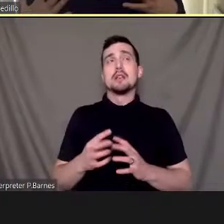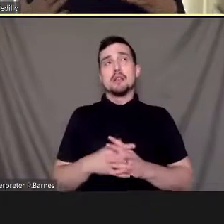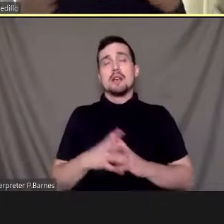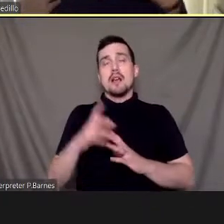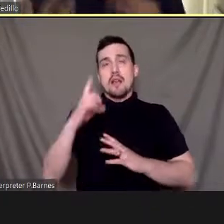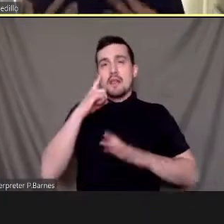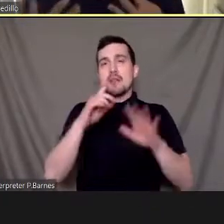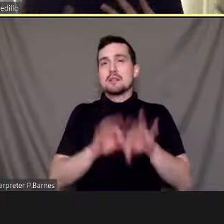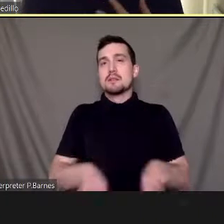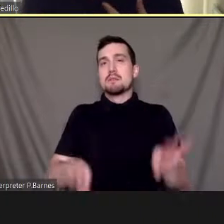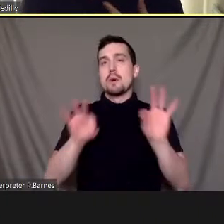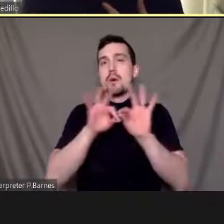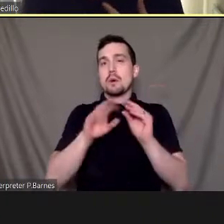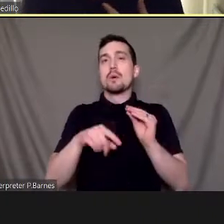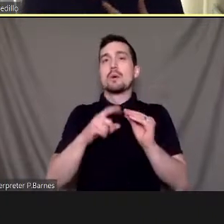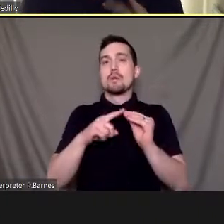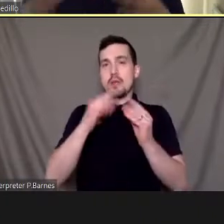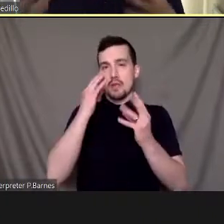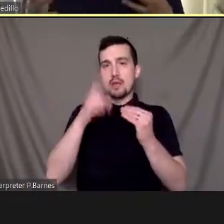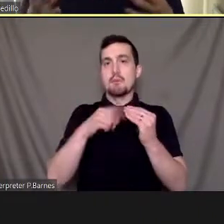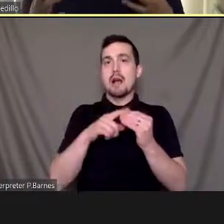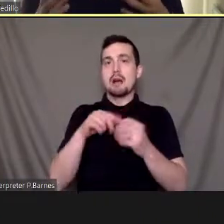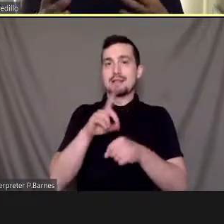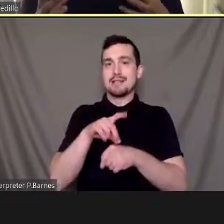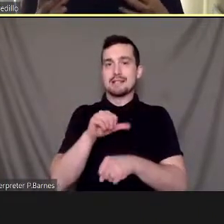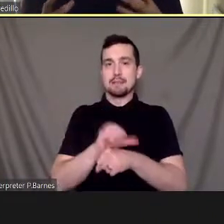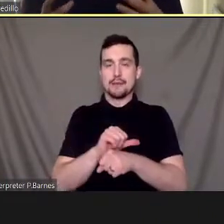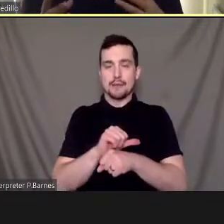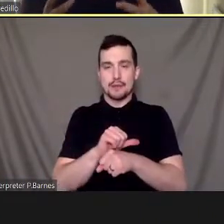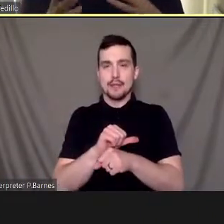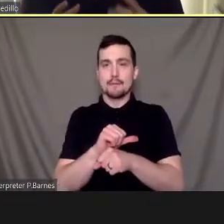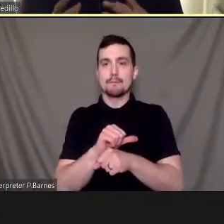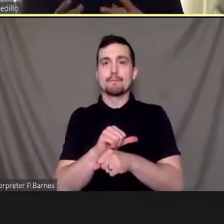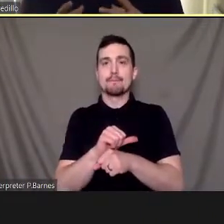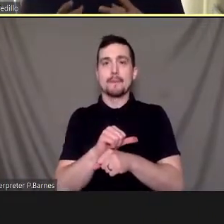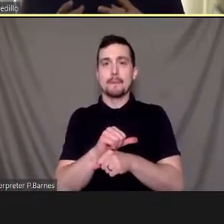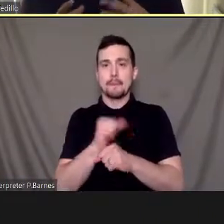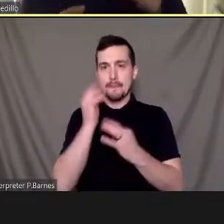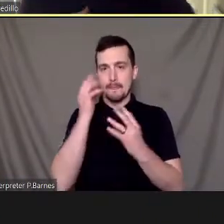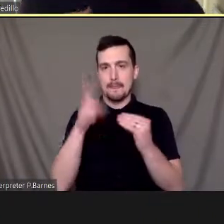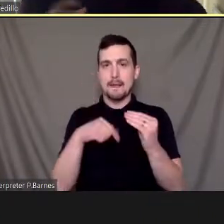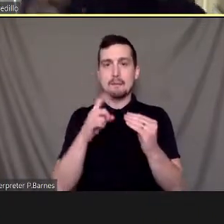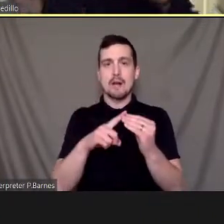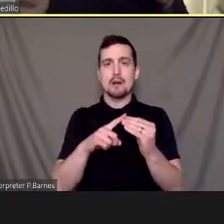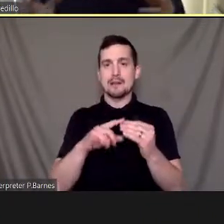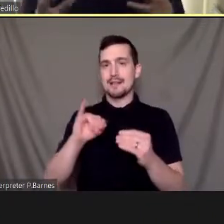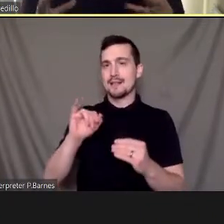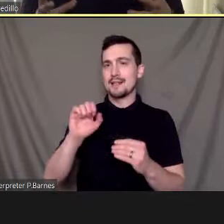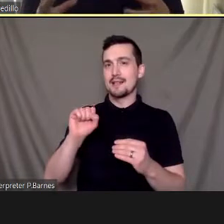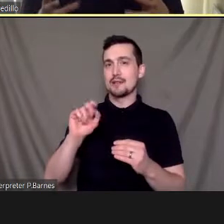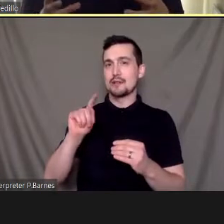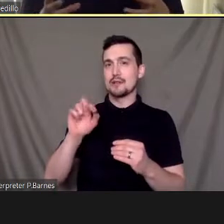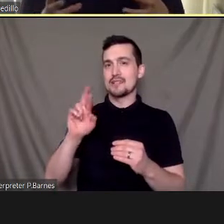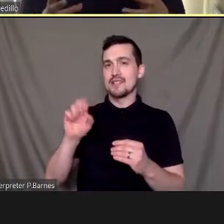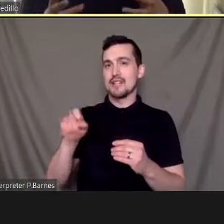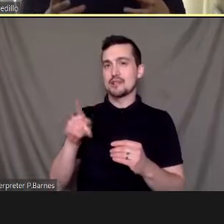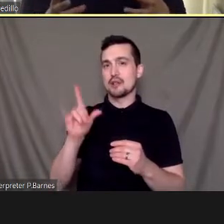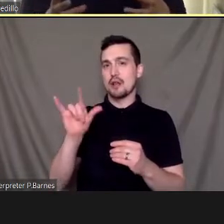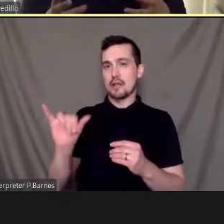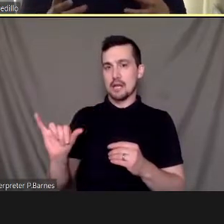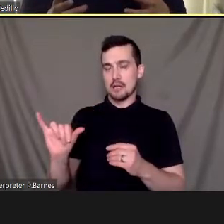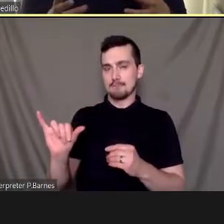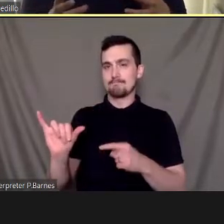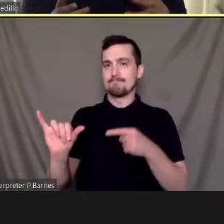important that when we do think about disability, we start to think about it intersectionally, because disability